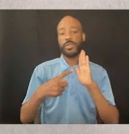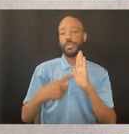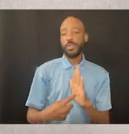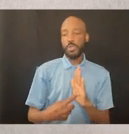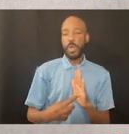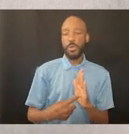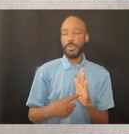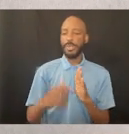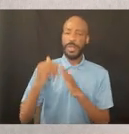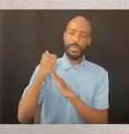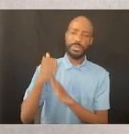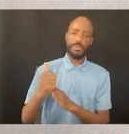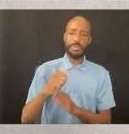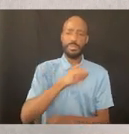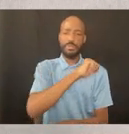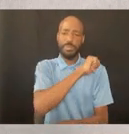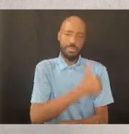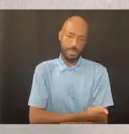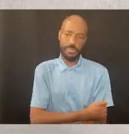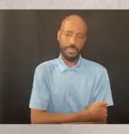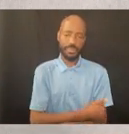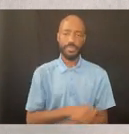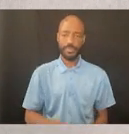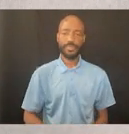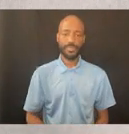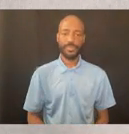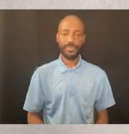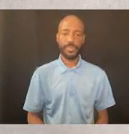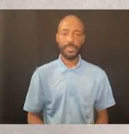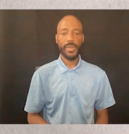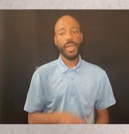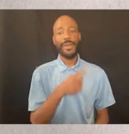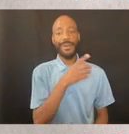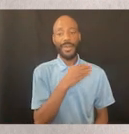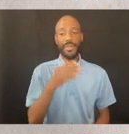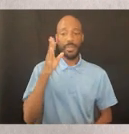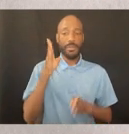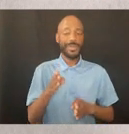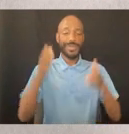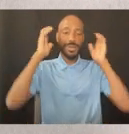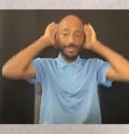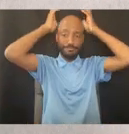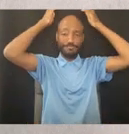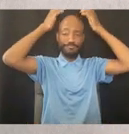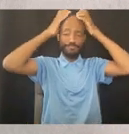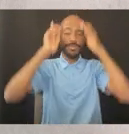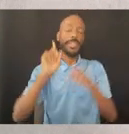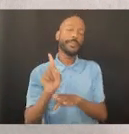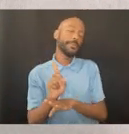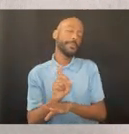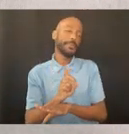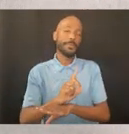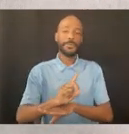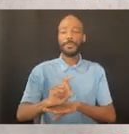leadership and requires the wearer to move with an attitude of grave thoughtfulness. This visual impression is